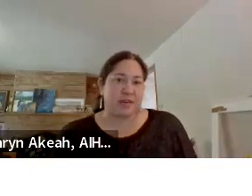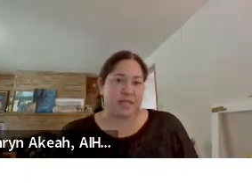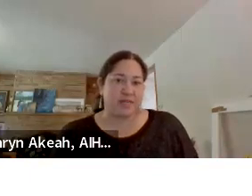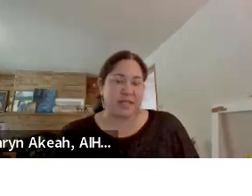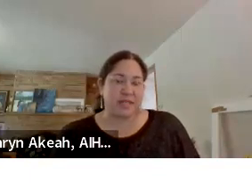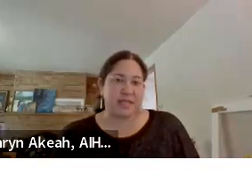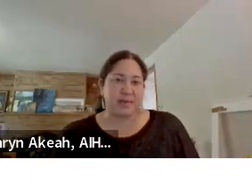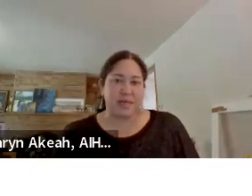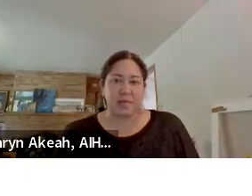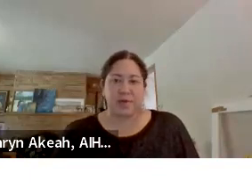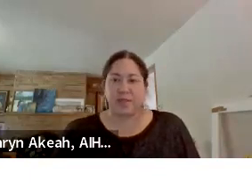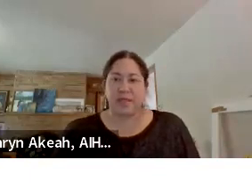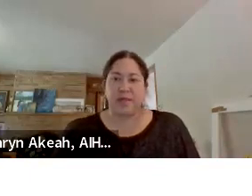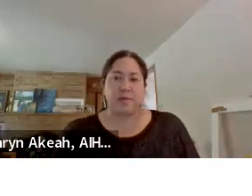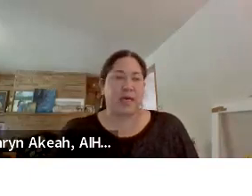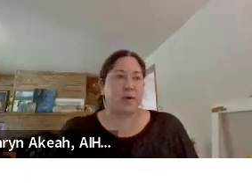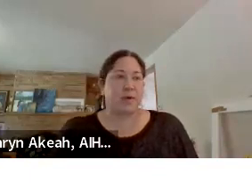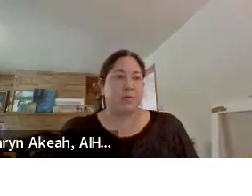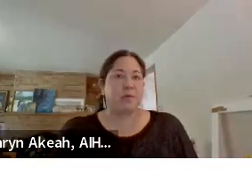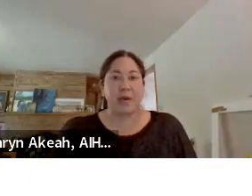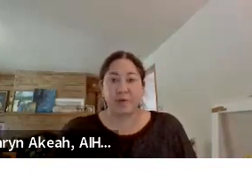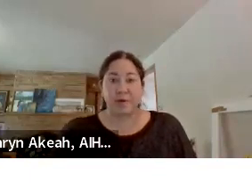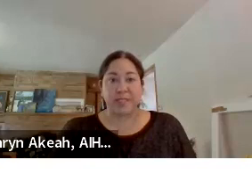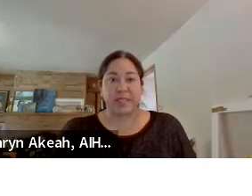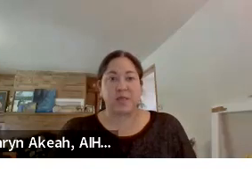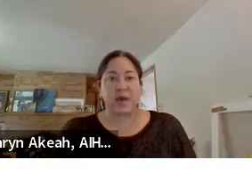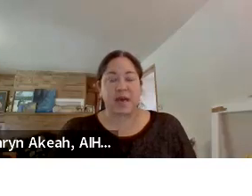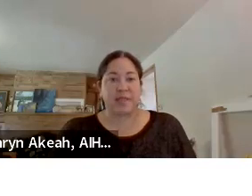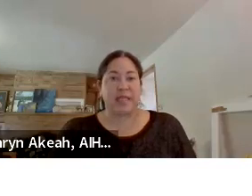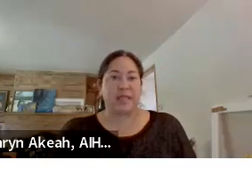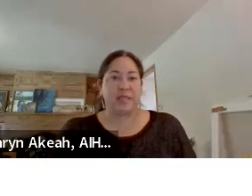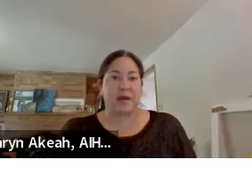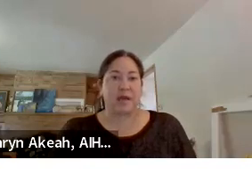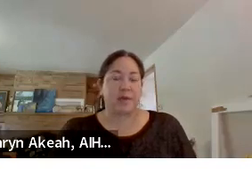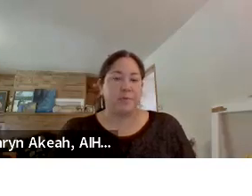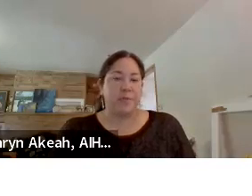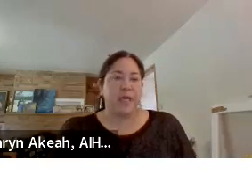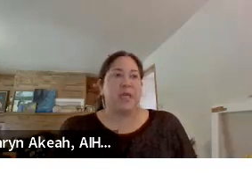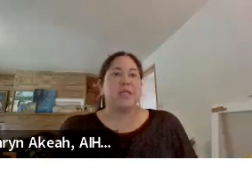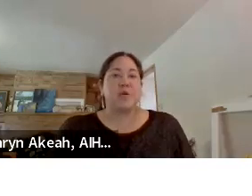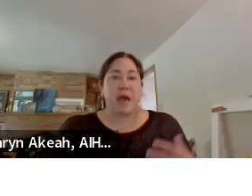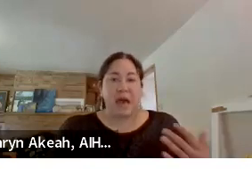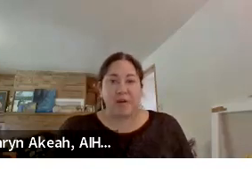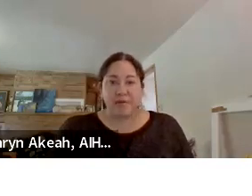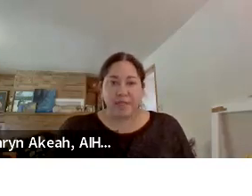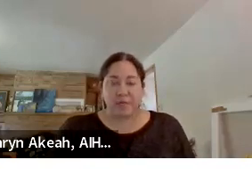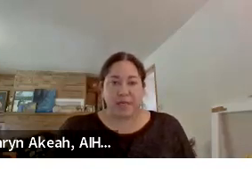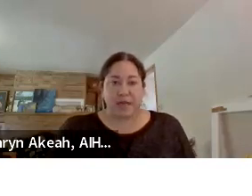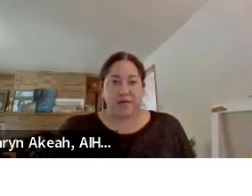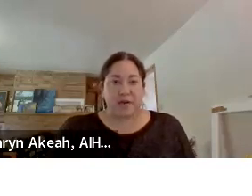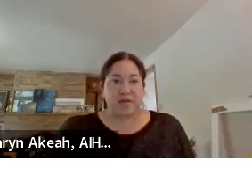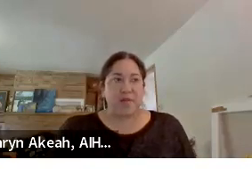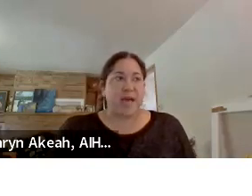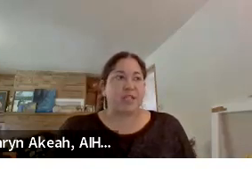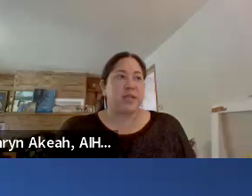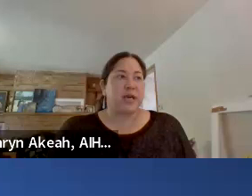to ground ourselves in some of the numbers and the why we're focusing so heavily in this area. So out of this work and